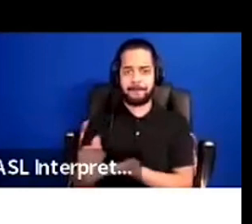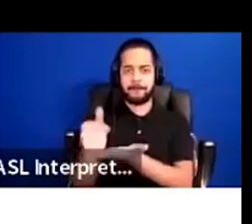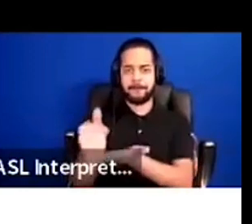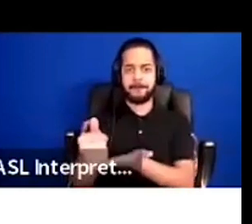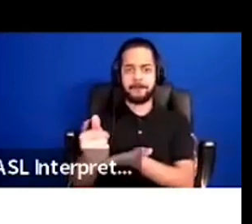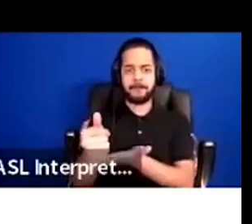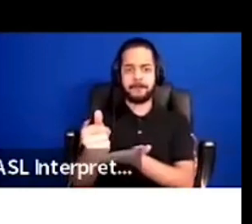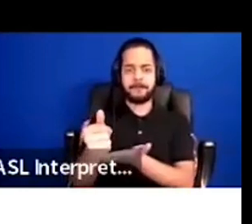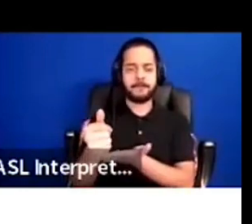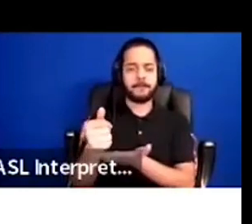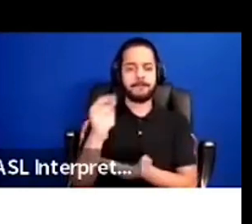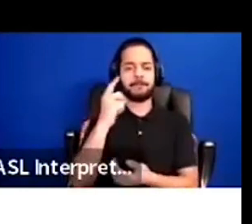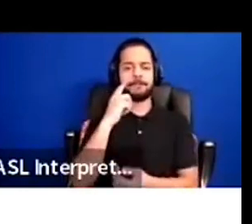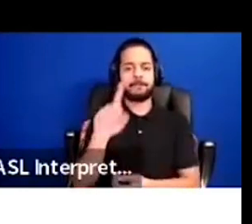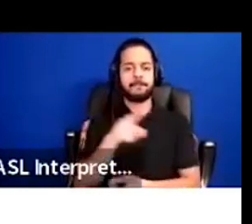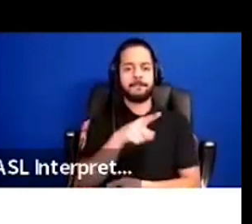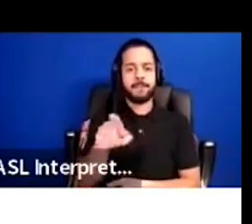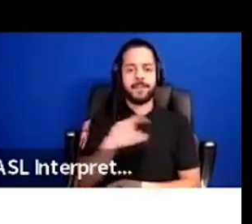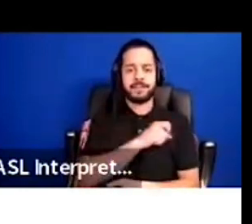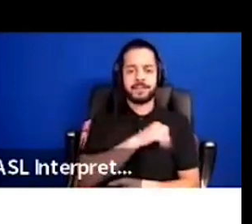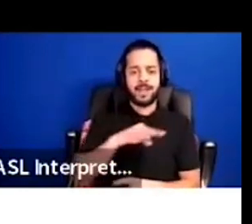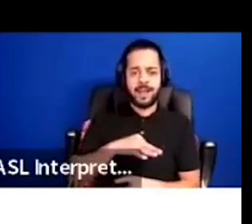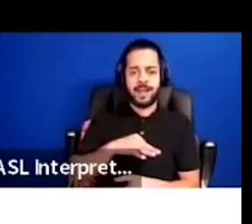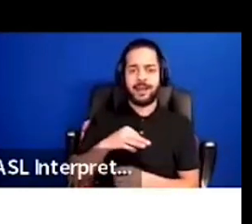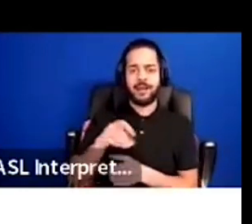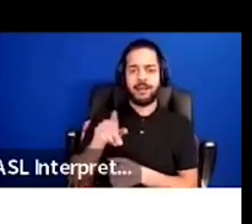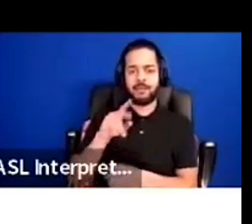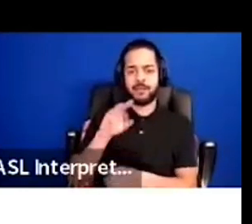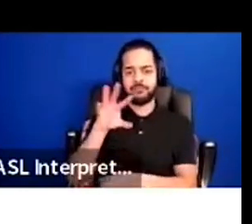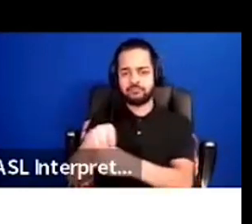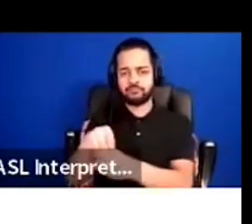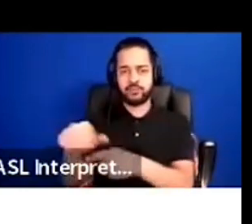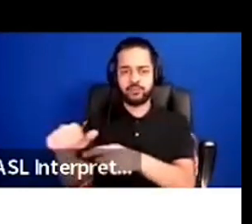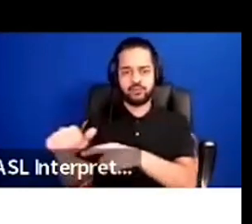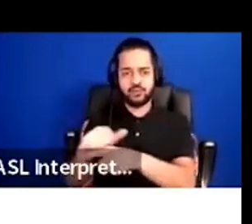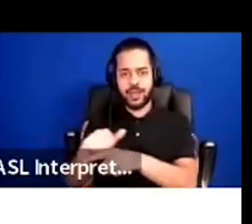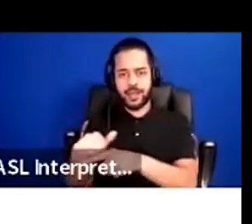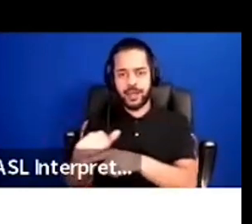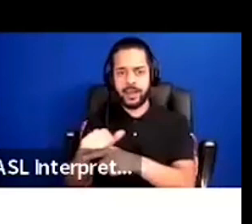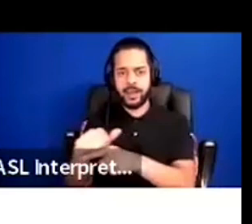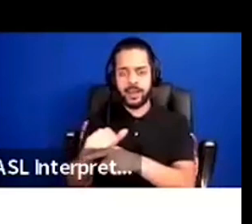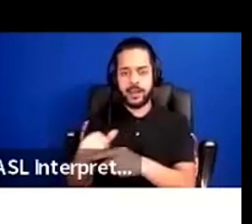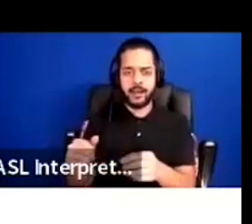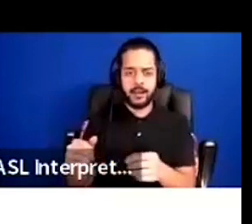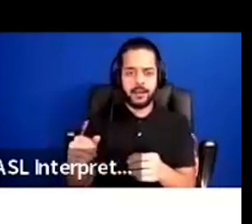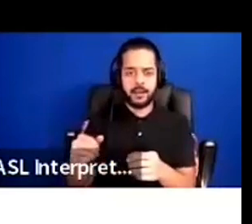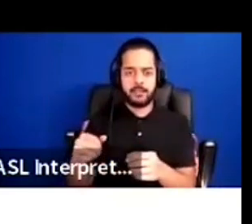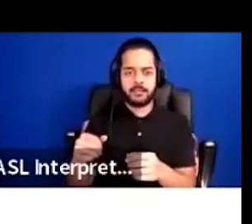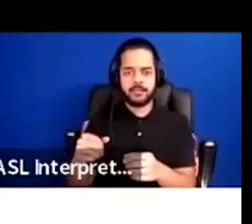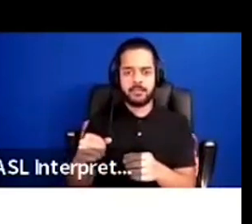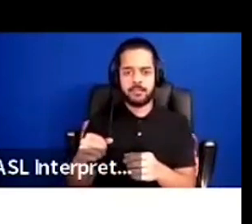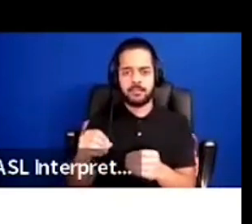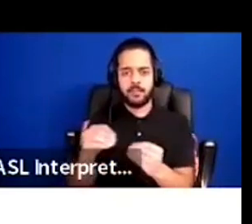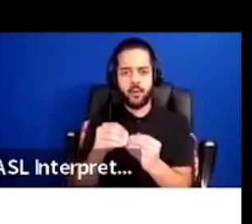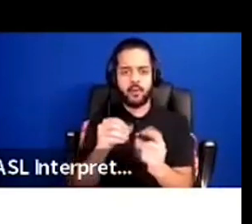as helping to train more staff in the area of SDI.